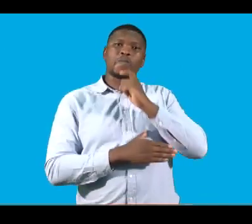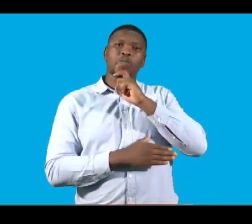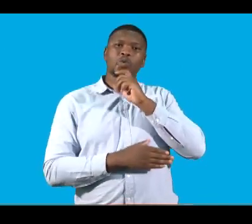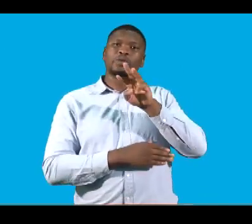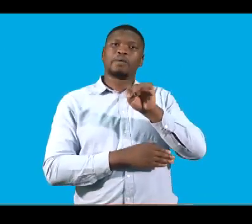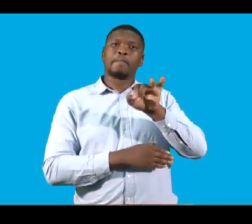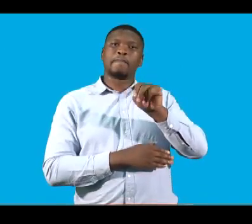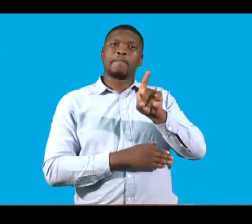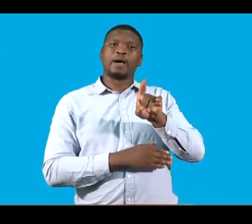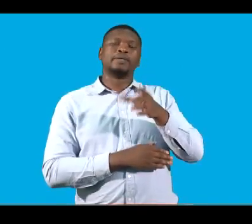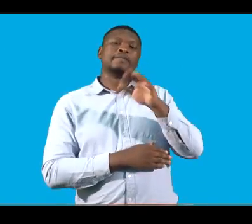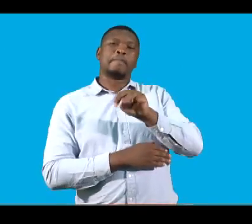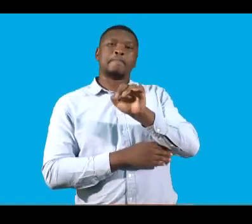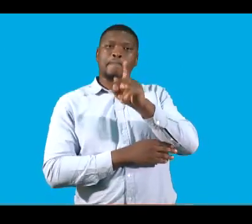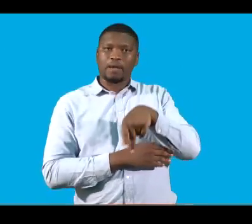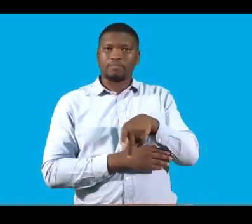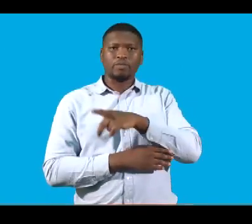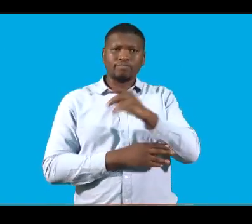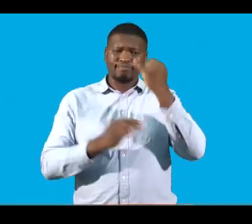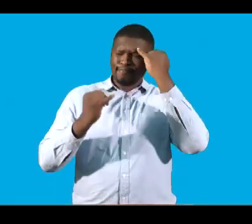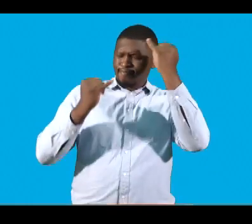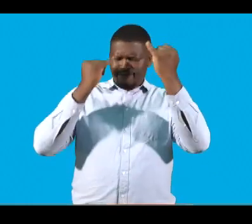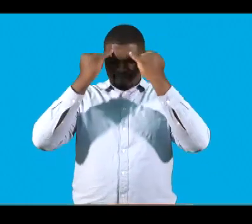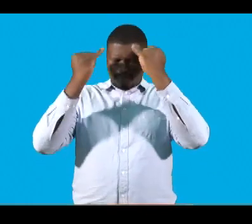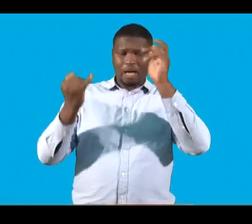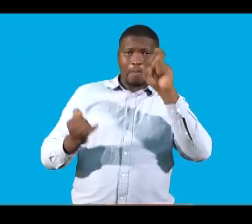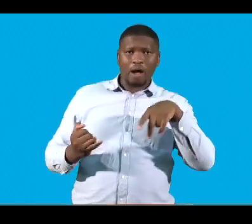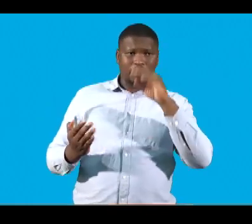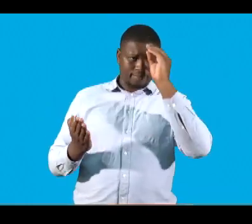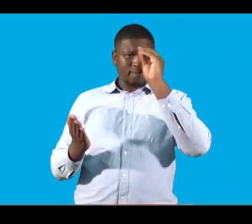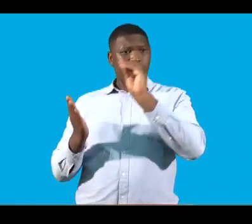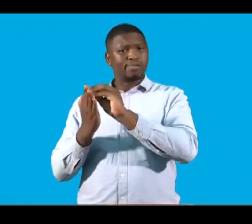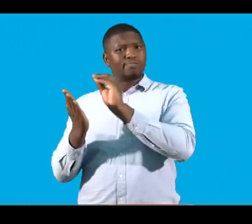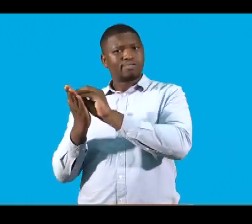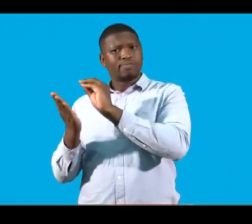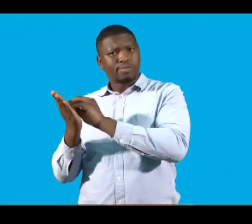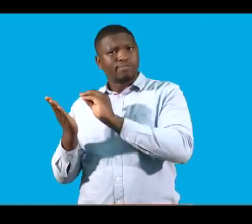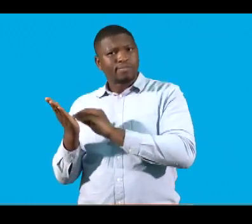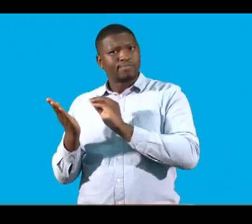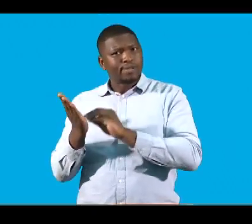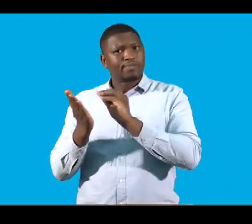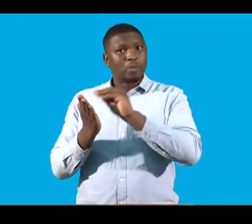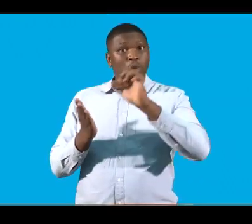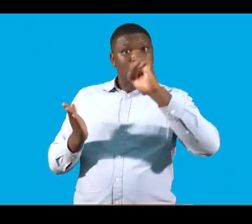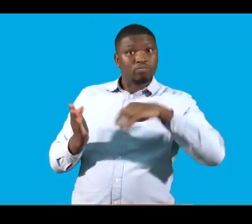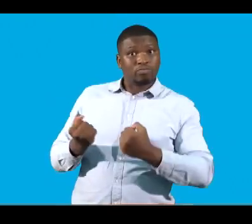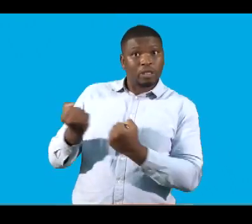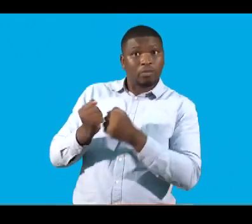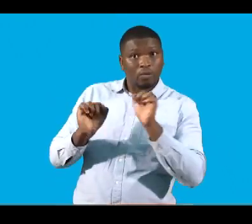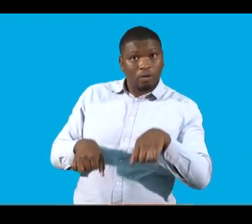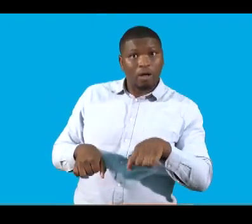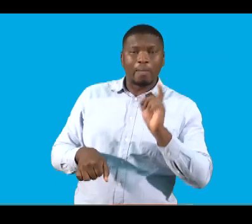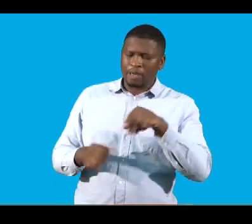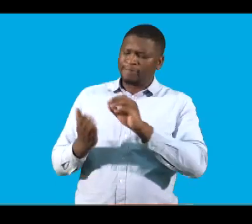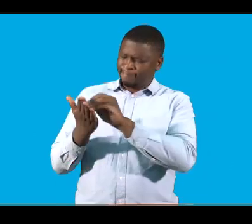Work on the mind map. Brainstorm all your ideas. In this case, write down all the reasons why you agree or disagree with the